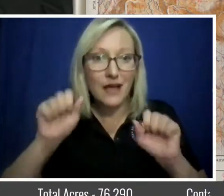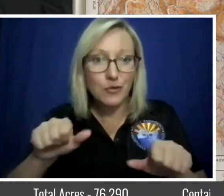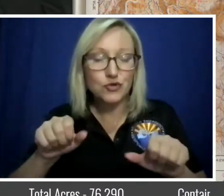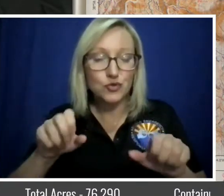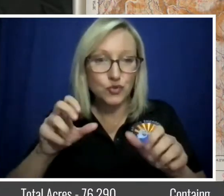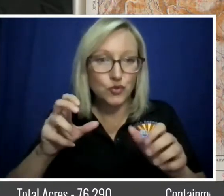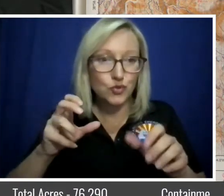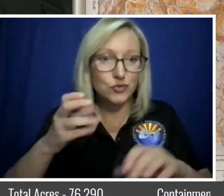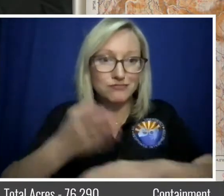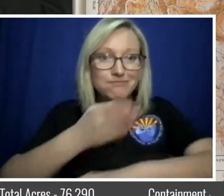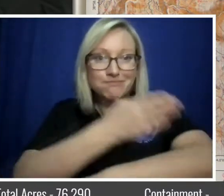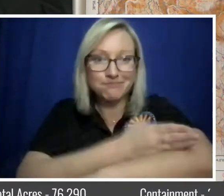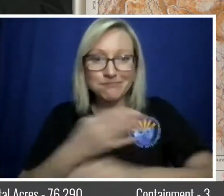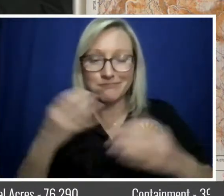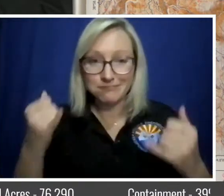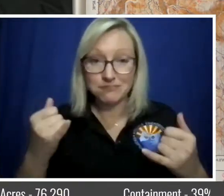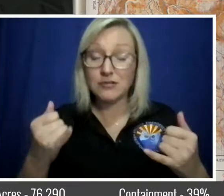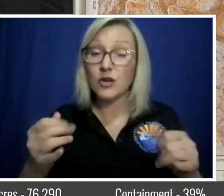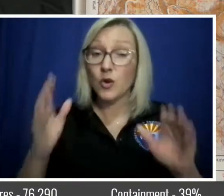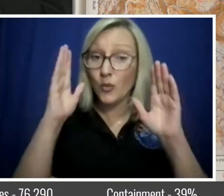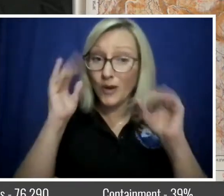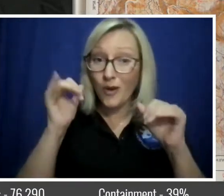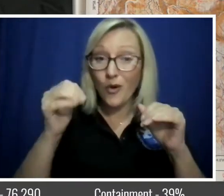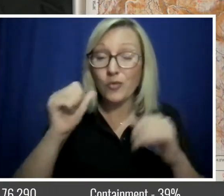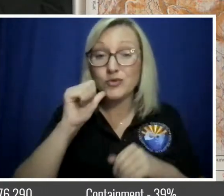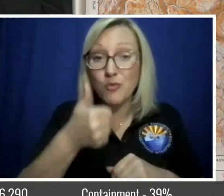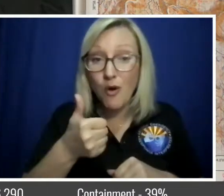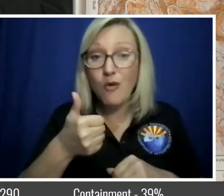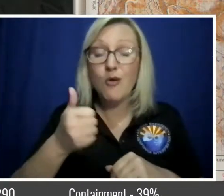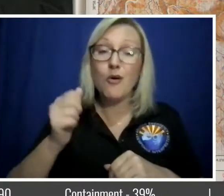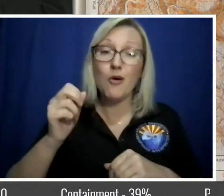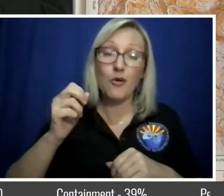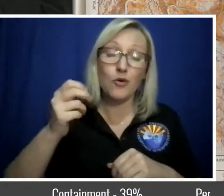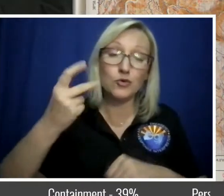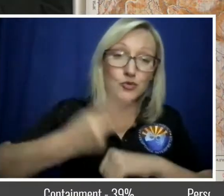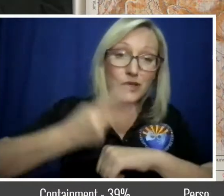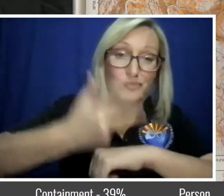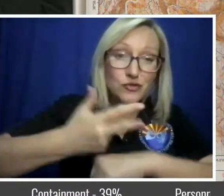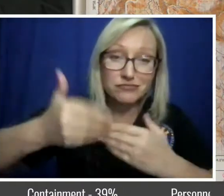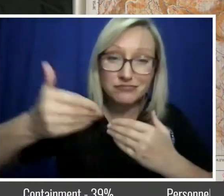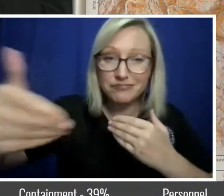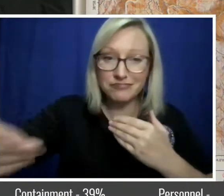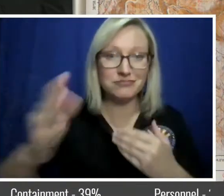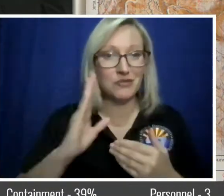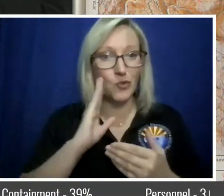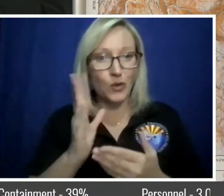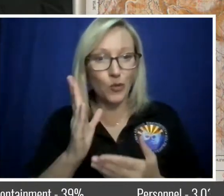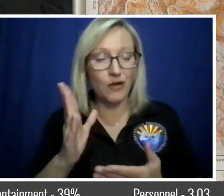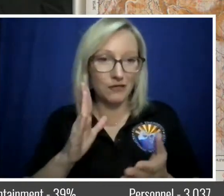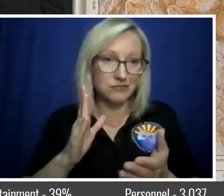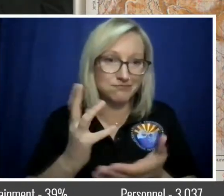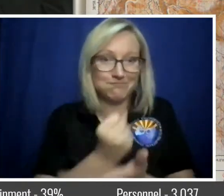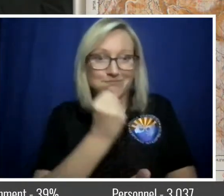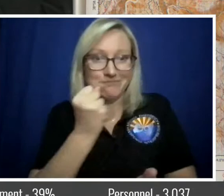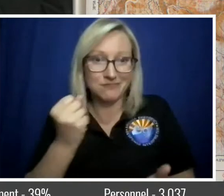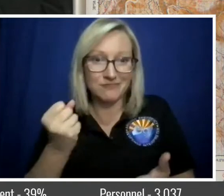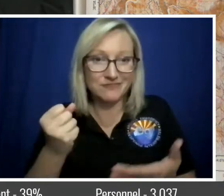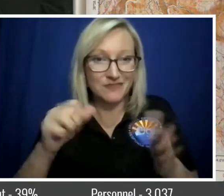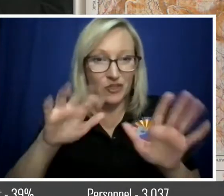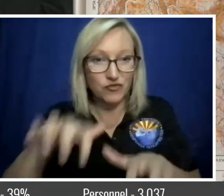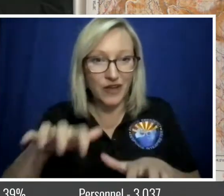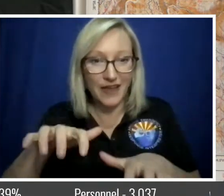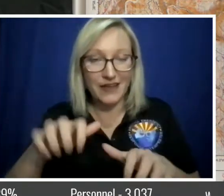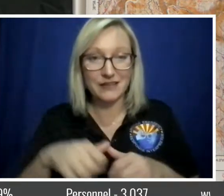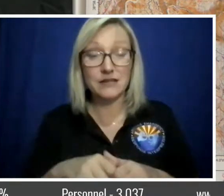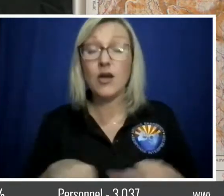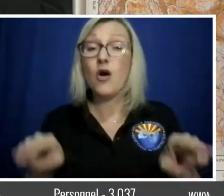coming days to take advantage of this shot of moisture that we've got. It also gives us an opportunity to step back and look